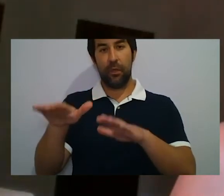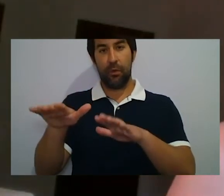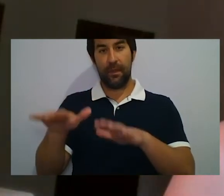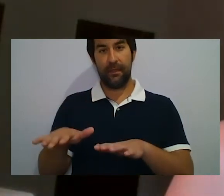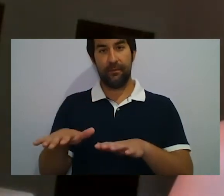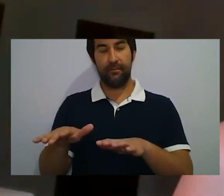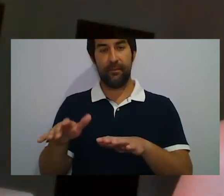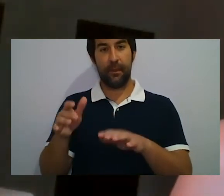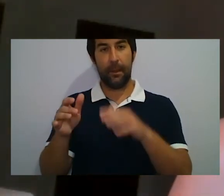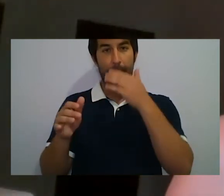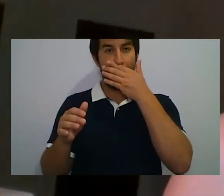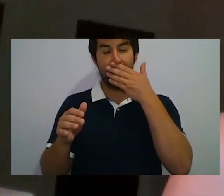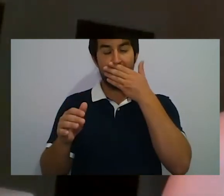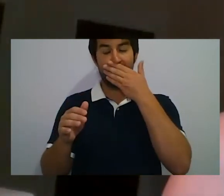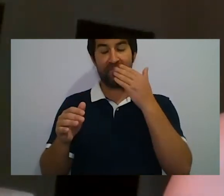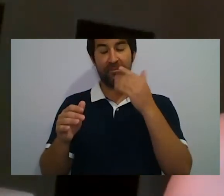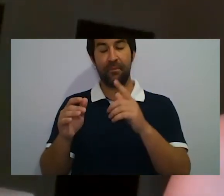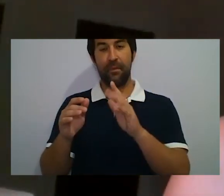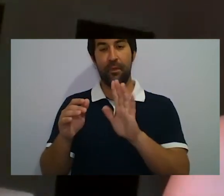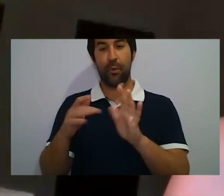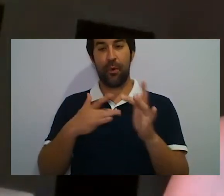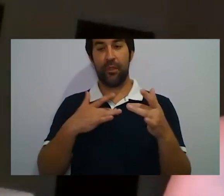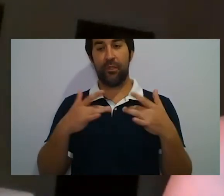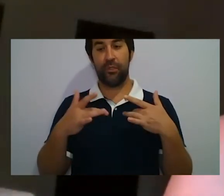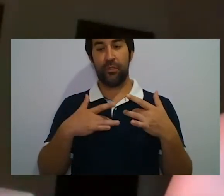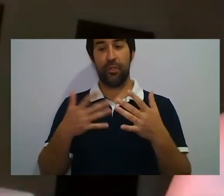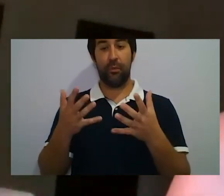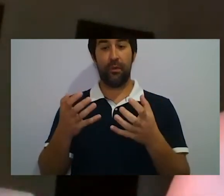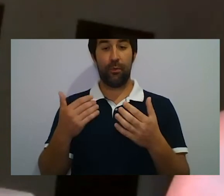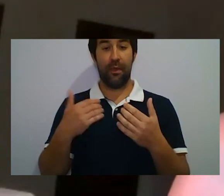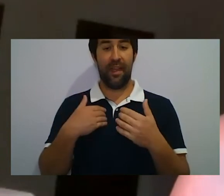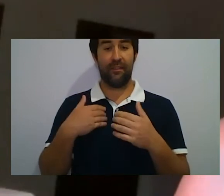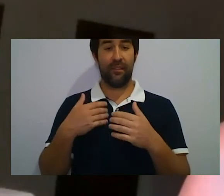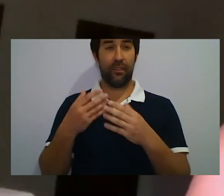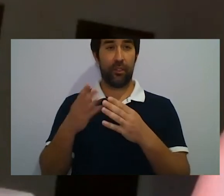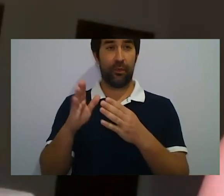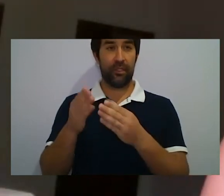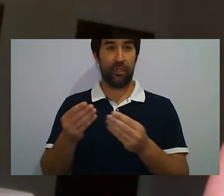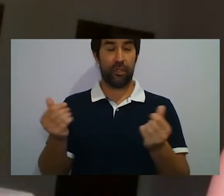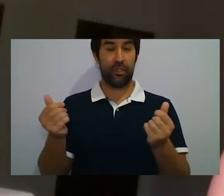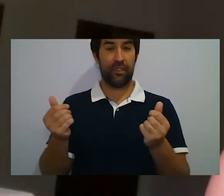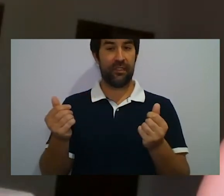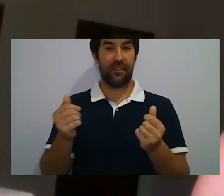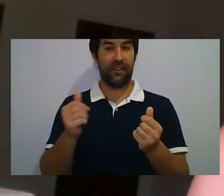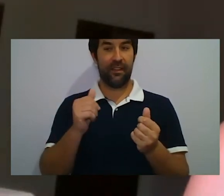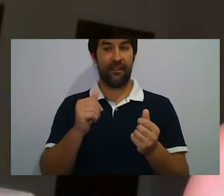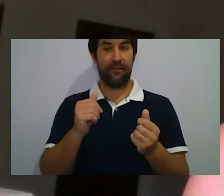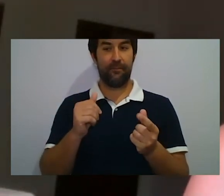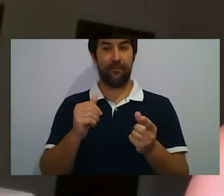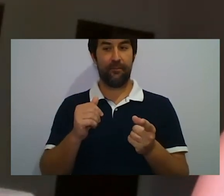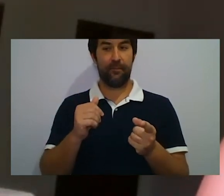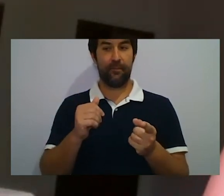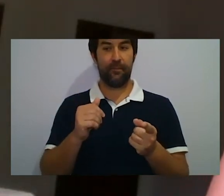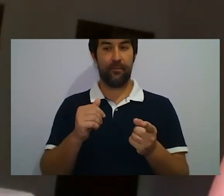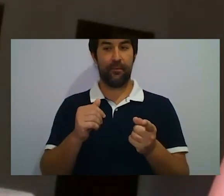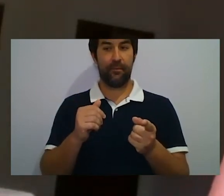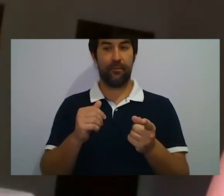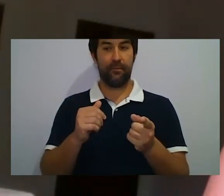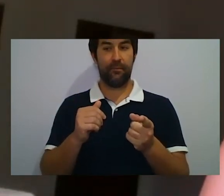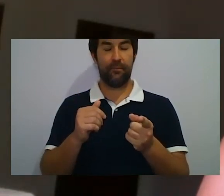bit less. Are there corridor operations that we need to keep into account, that we need to actually improve a series of